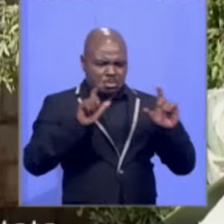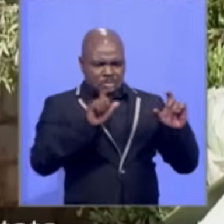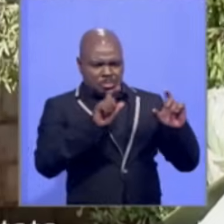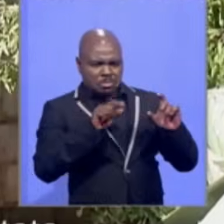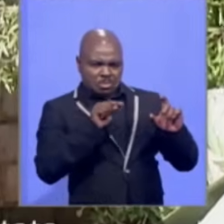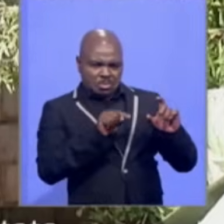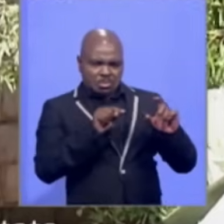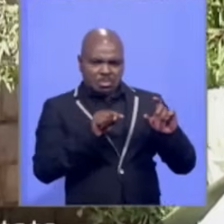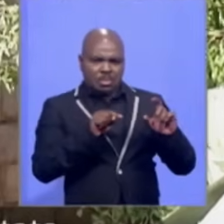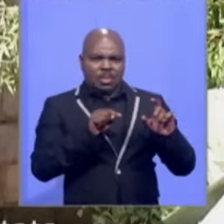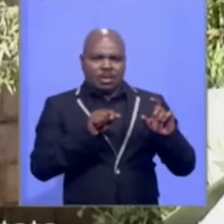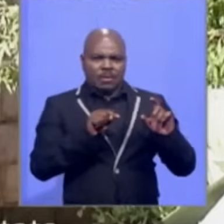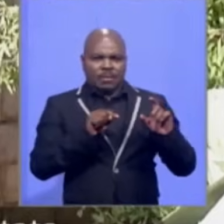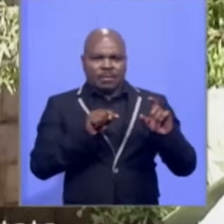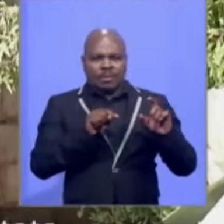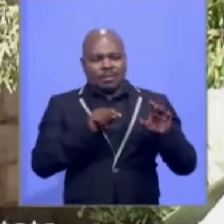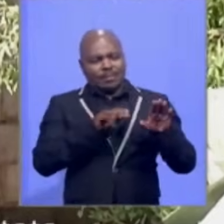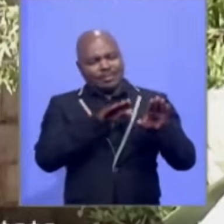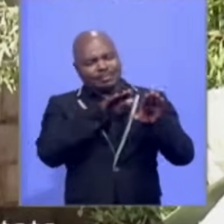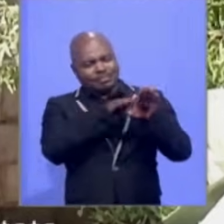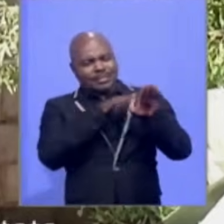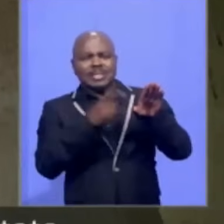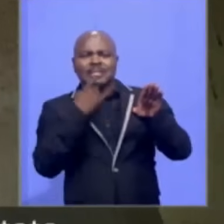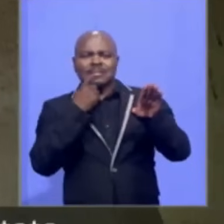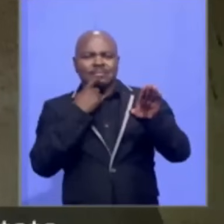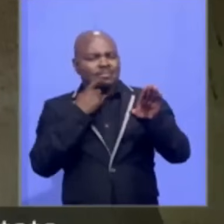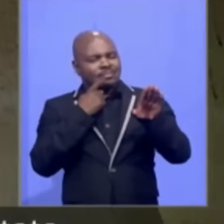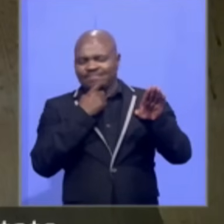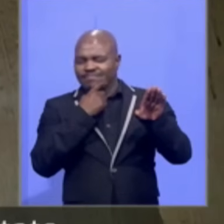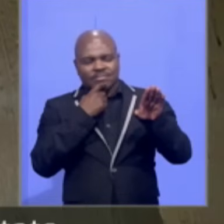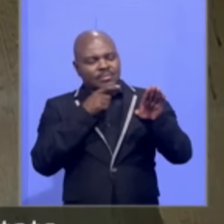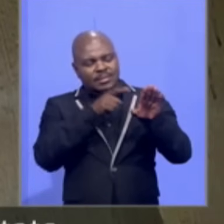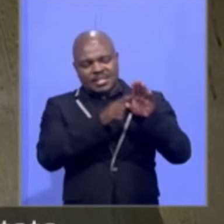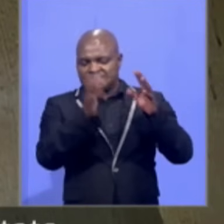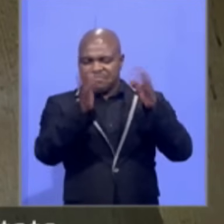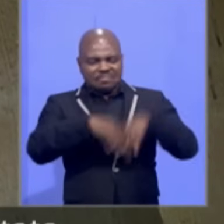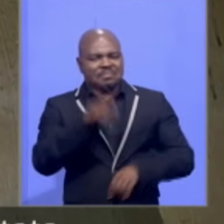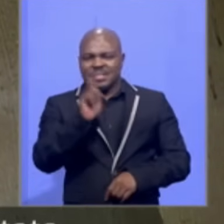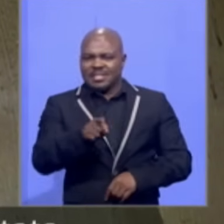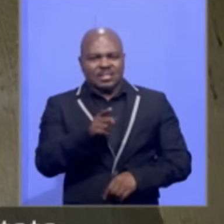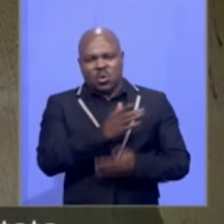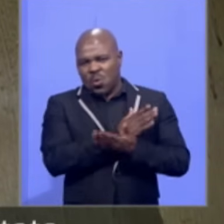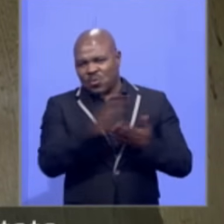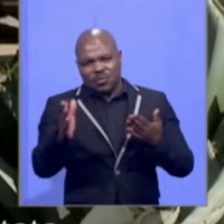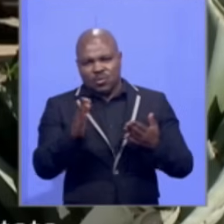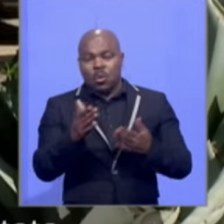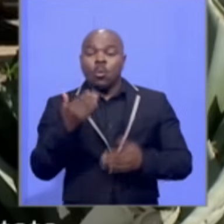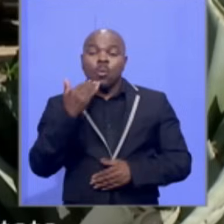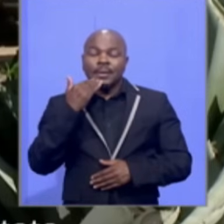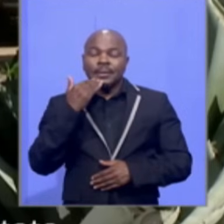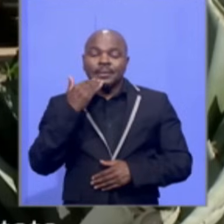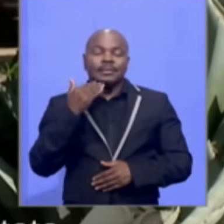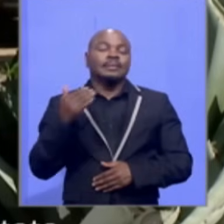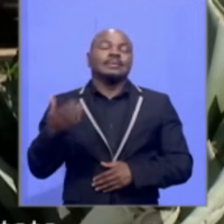e kinwe masenke. Tshwantse be yo fast ke December ka